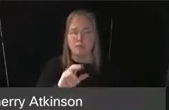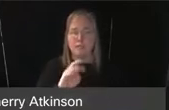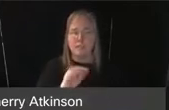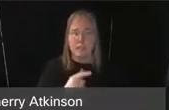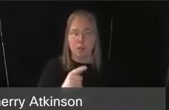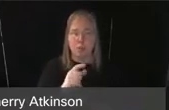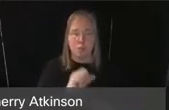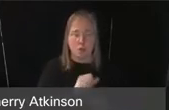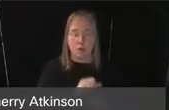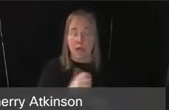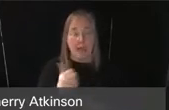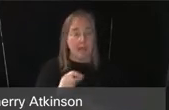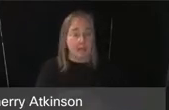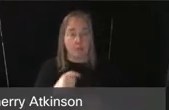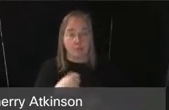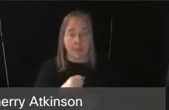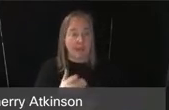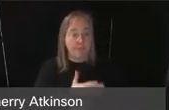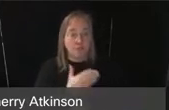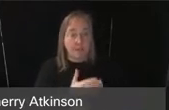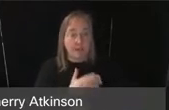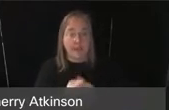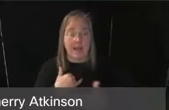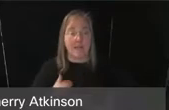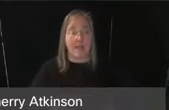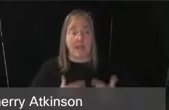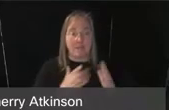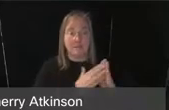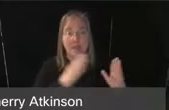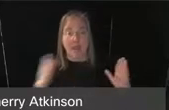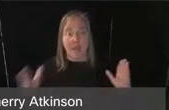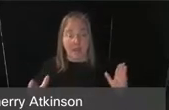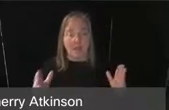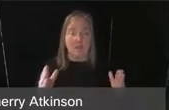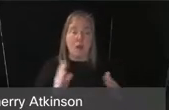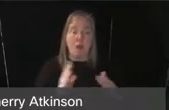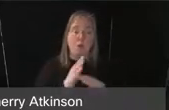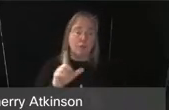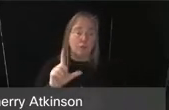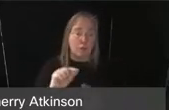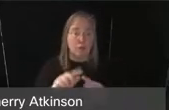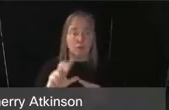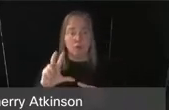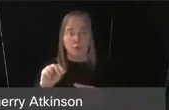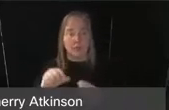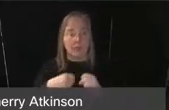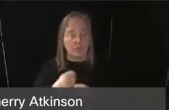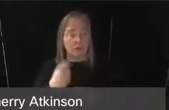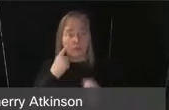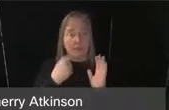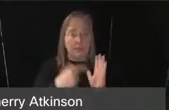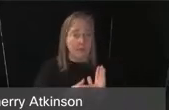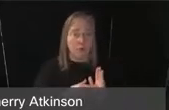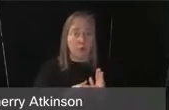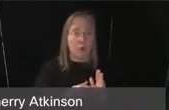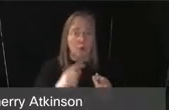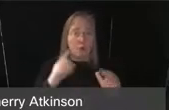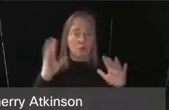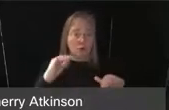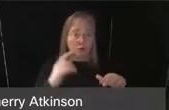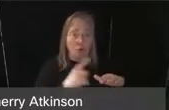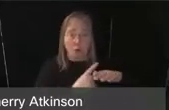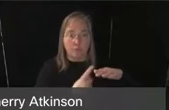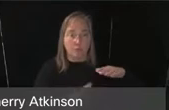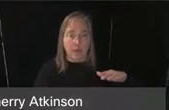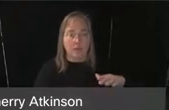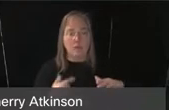that have a lifespan of more than 20 years or 30 years, for example, our storm drain repair program, typically we use